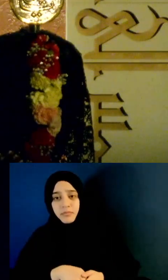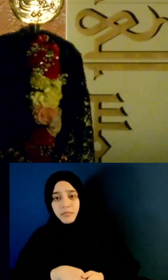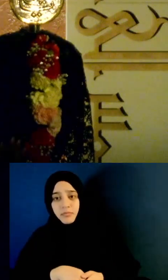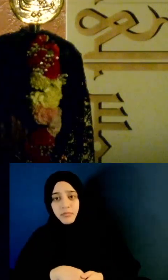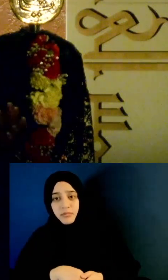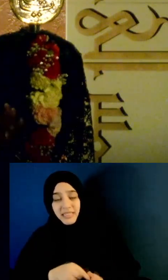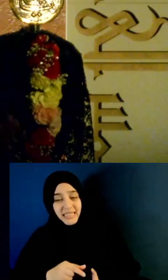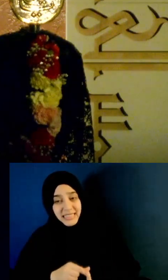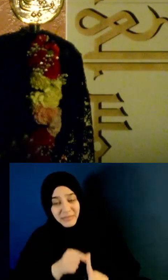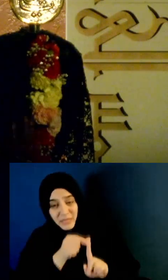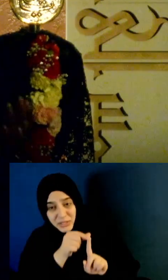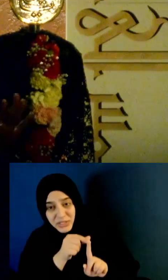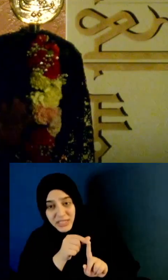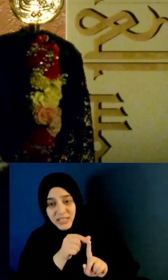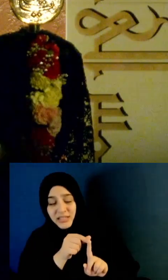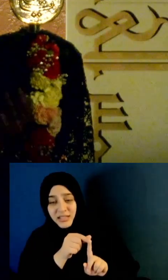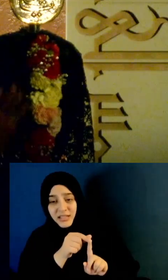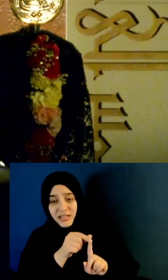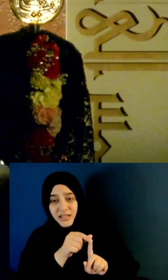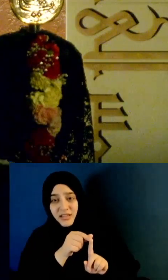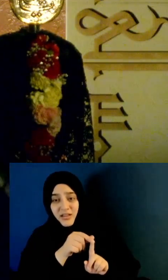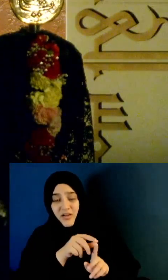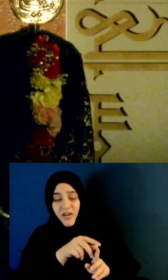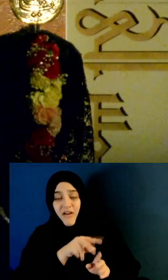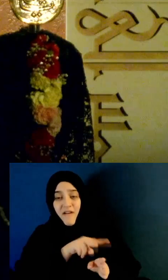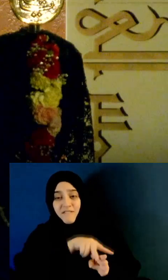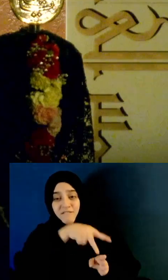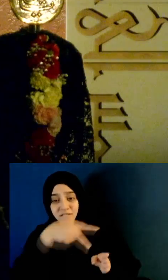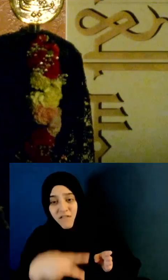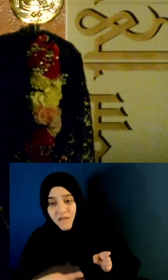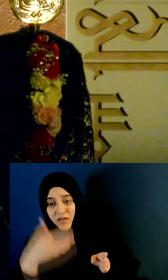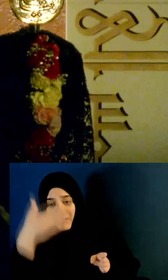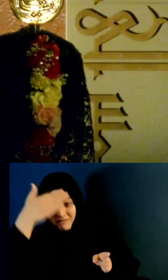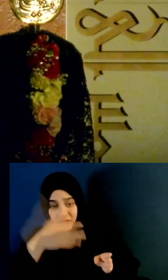especially falling in front,